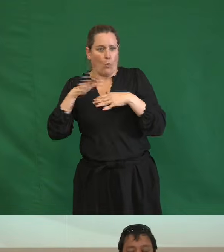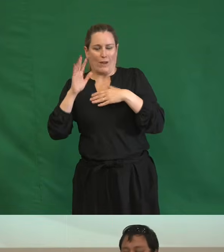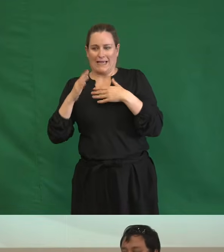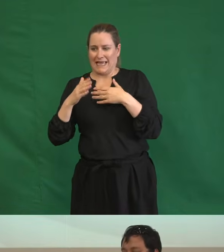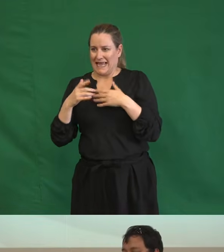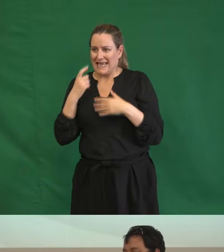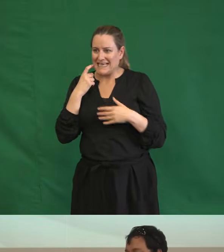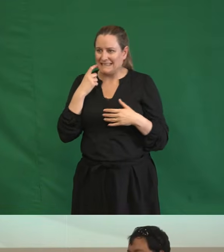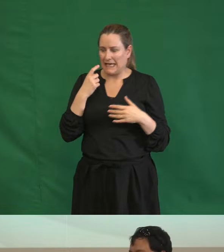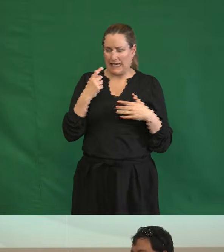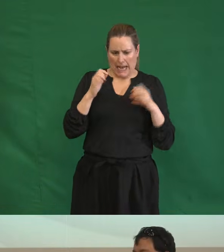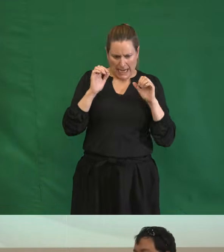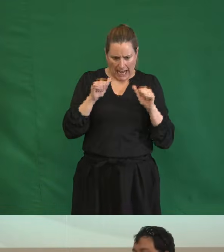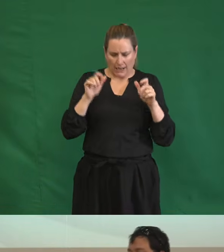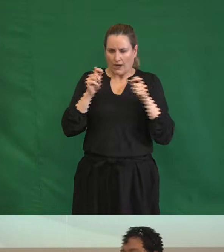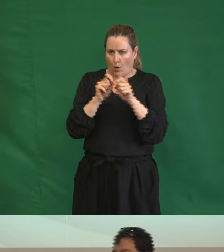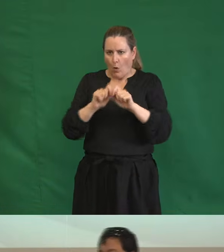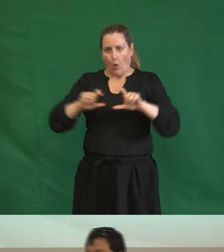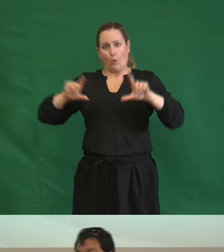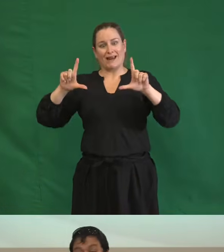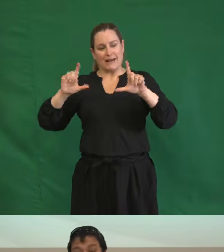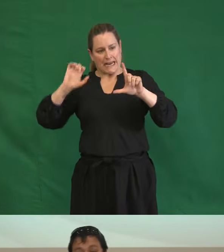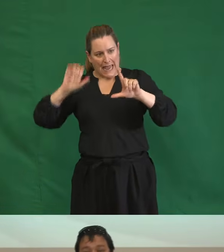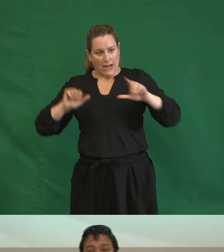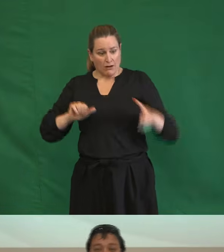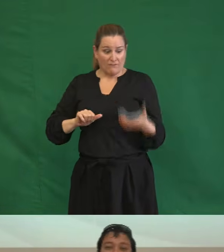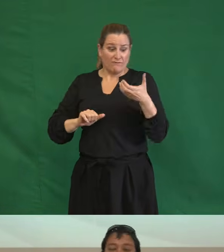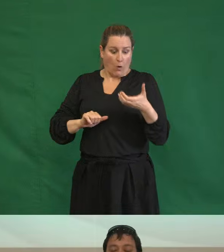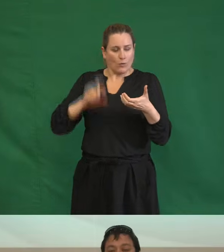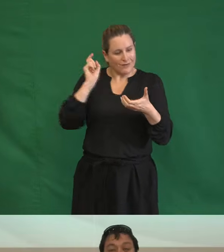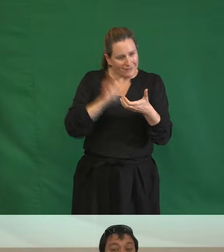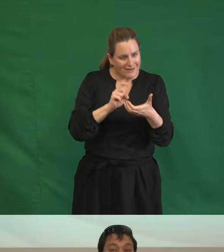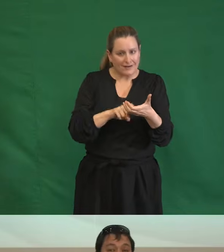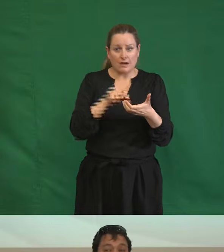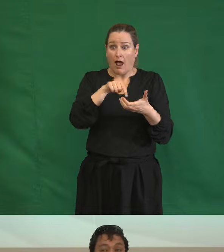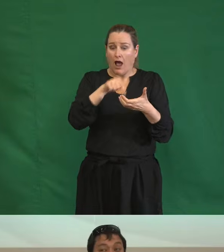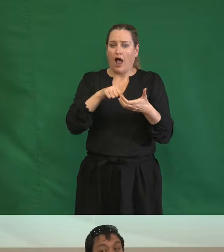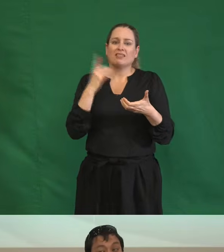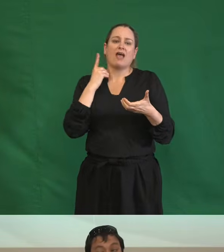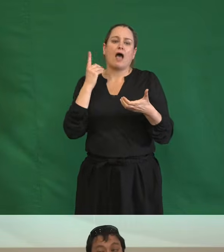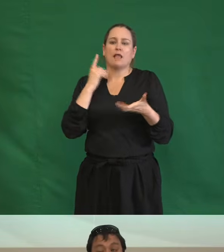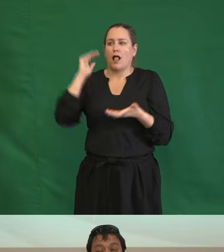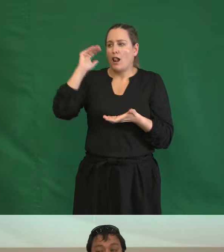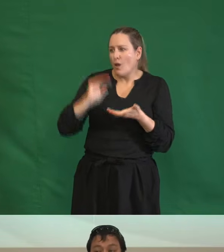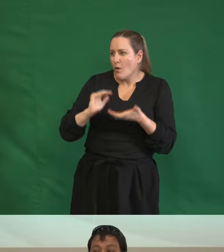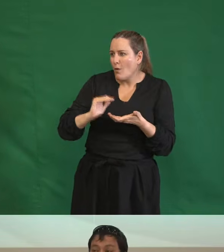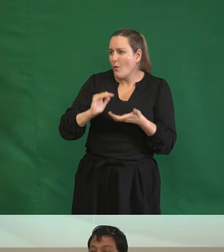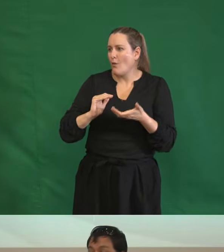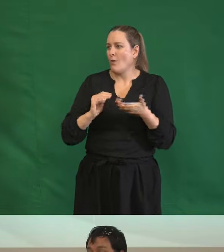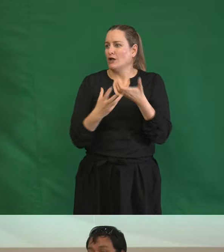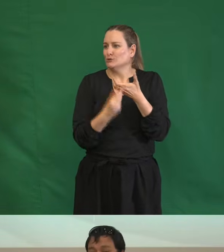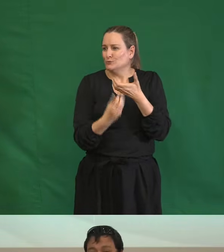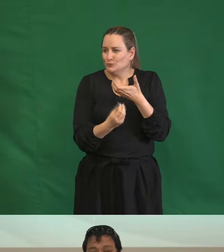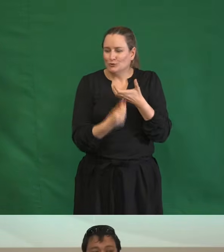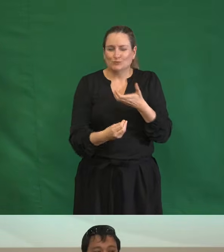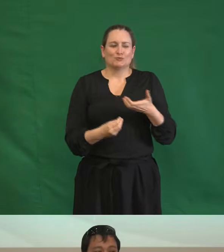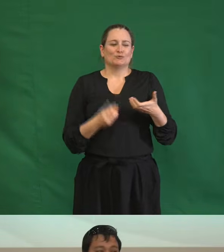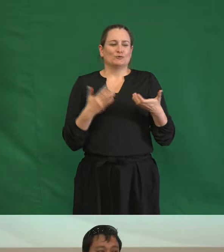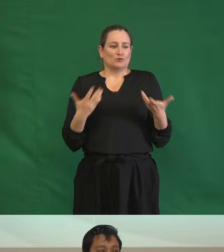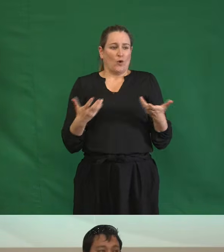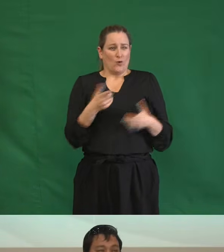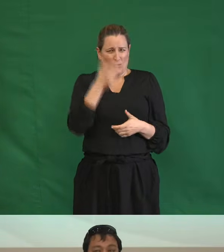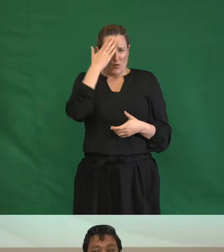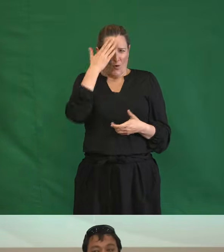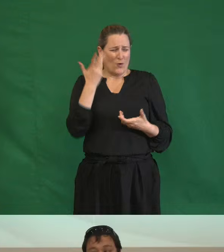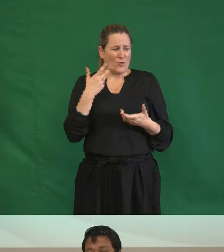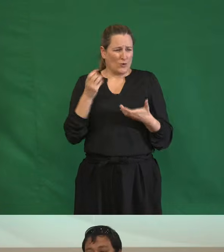can utilize it on mobile devices that doesn't use a lot of data. You know, every picture that you see, it loads a little bit of data, and if you load 8,000 pictures in